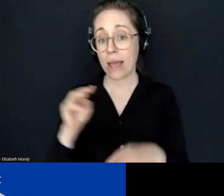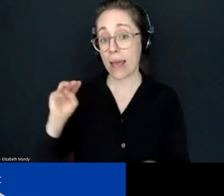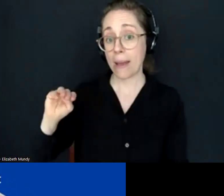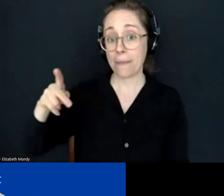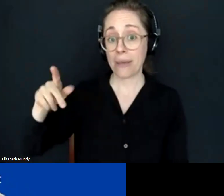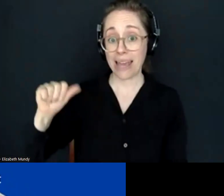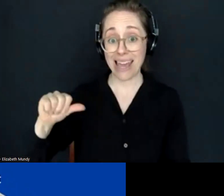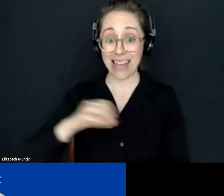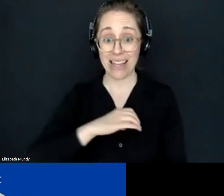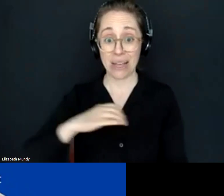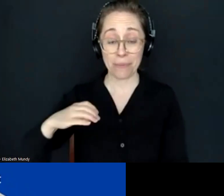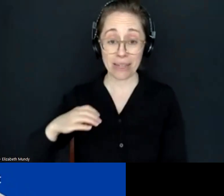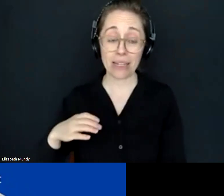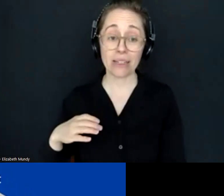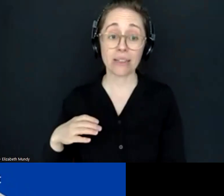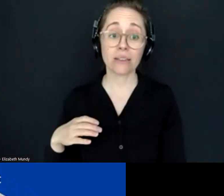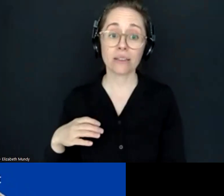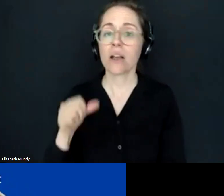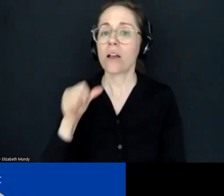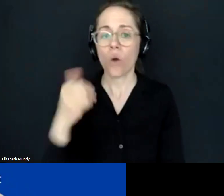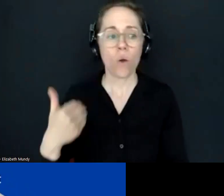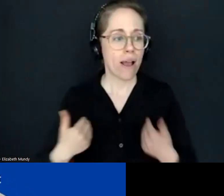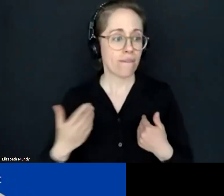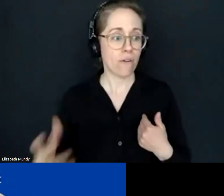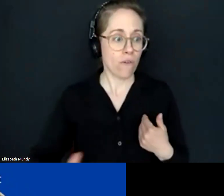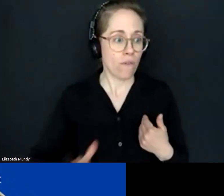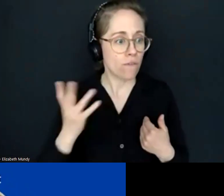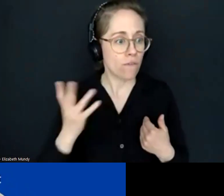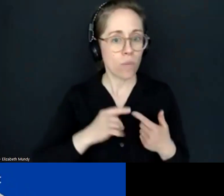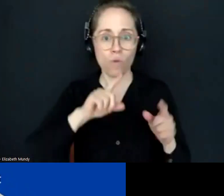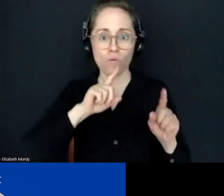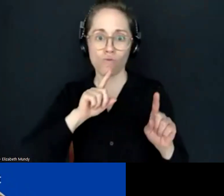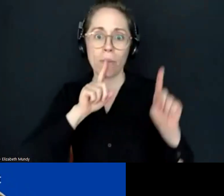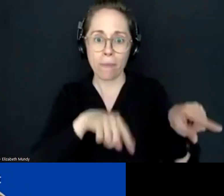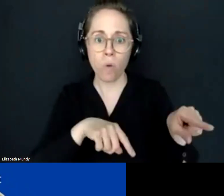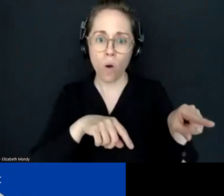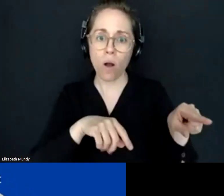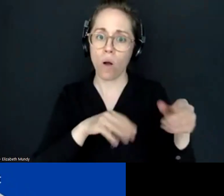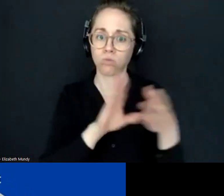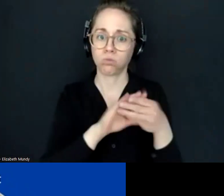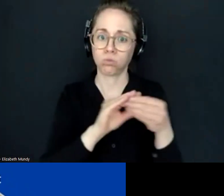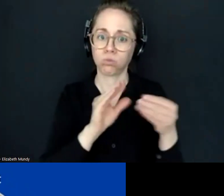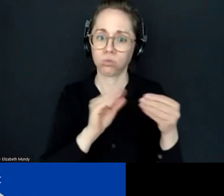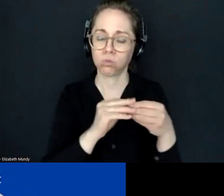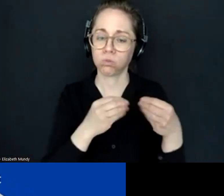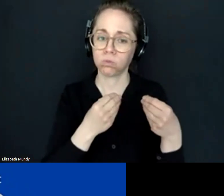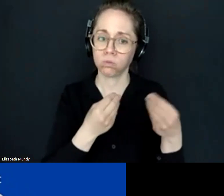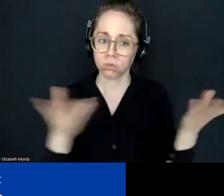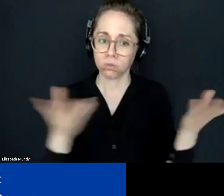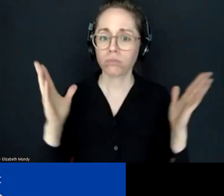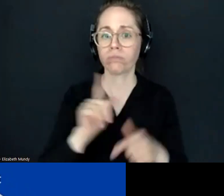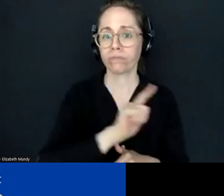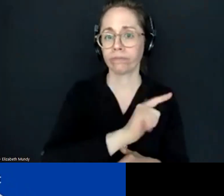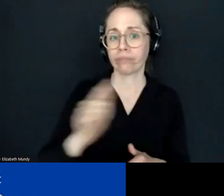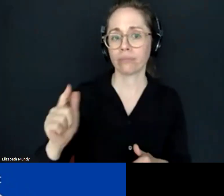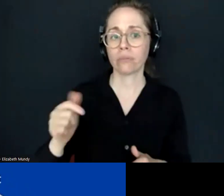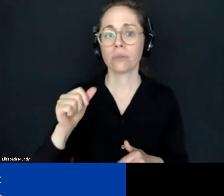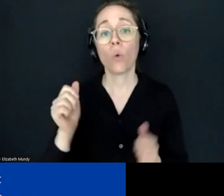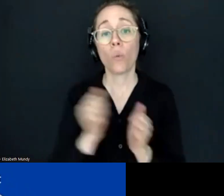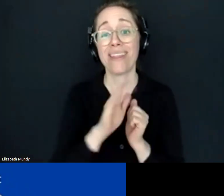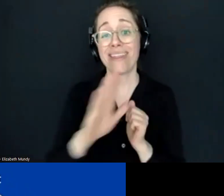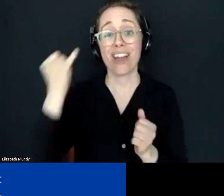wouldn't necessarily do a formal report out, like maybe was done in 2022 of their recommendations,